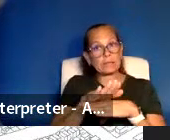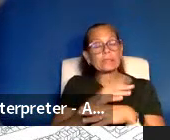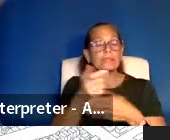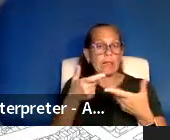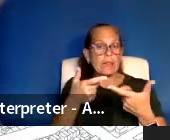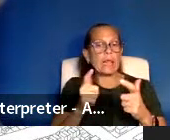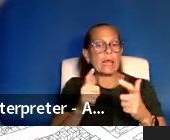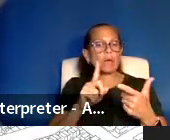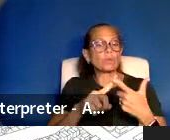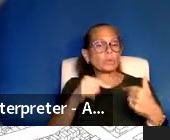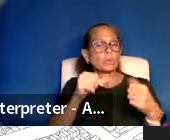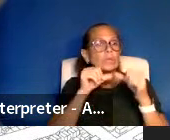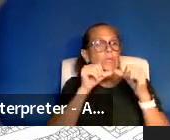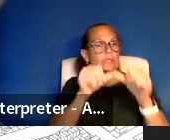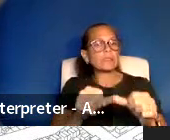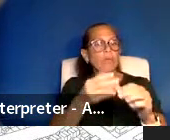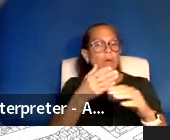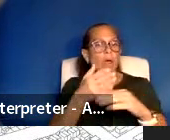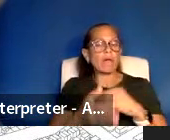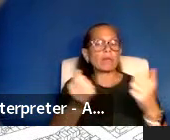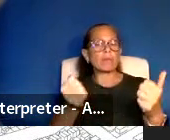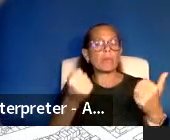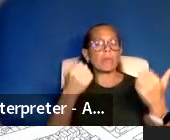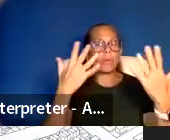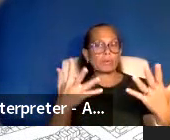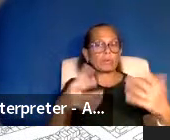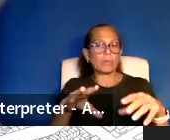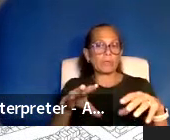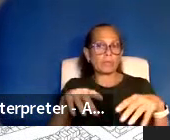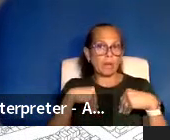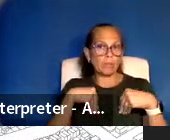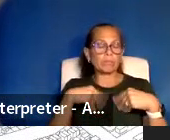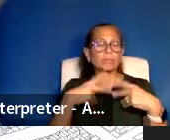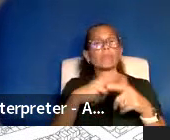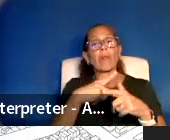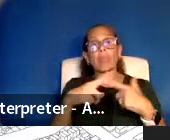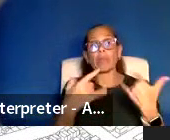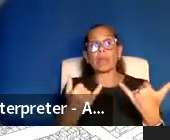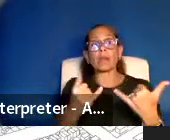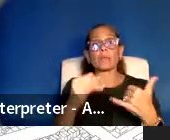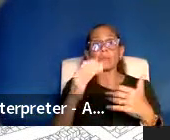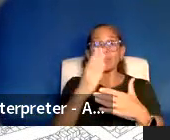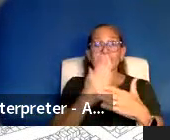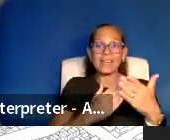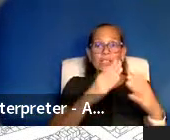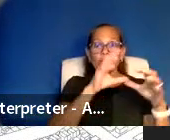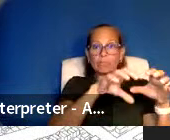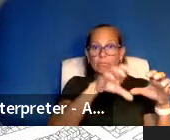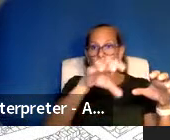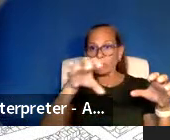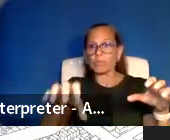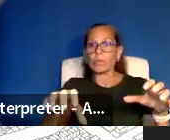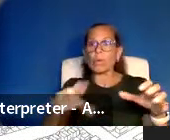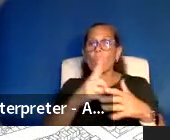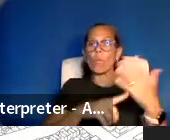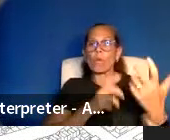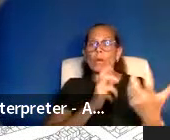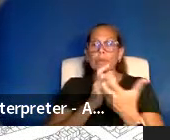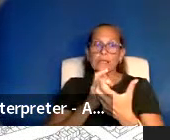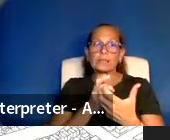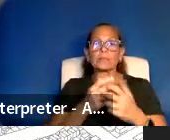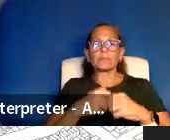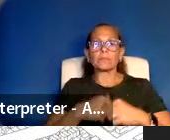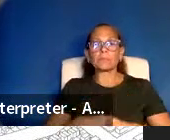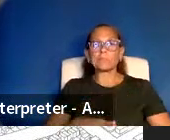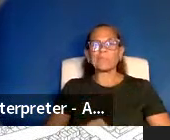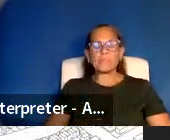to continue after the proposed zoning would be adopted. And let's now see section by section what the proposed zoning means. Next slide, please.